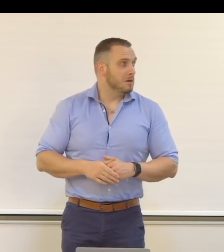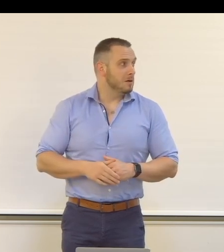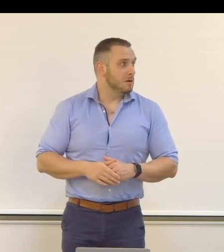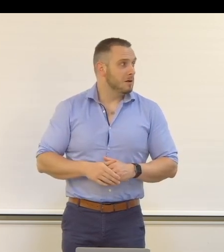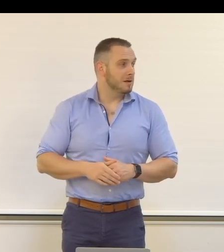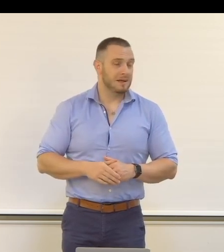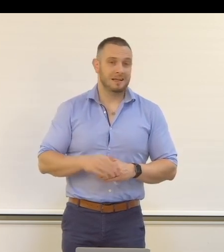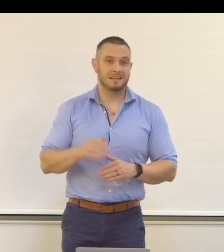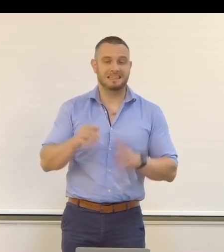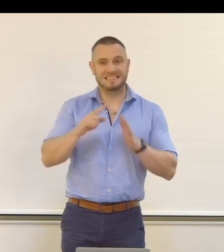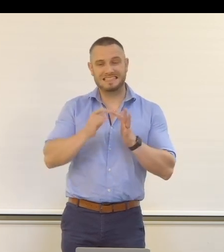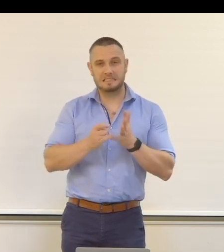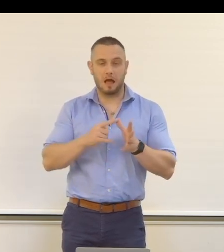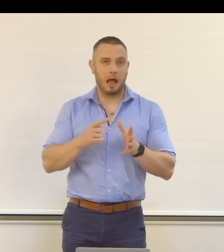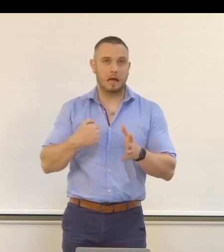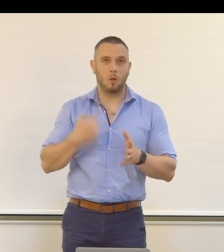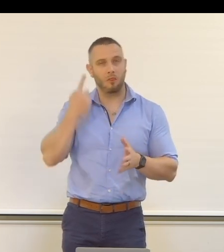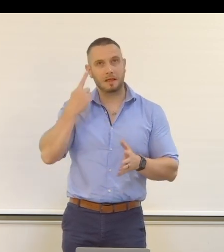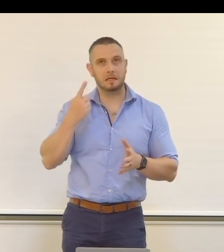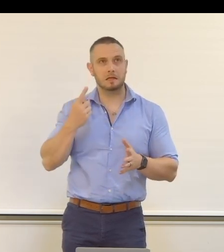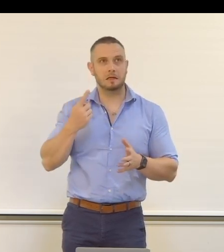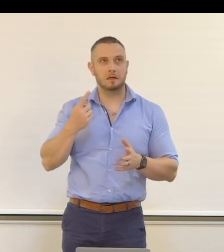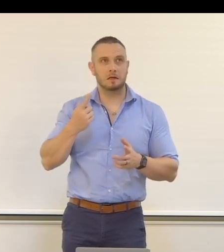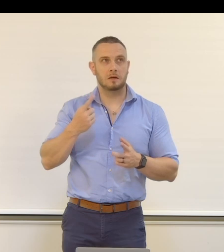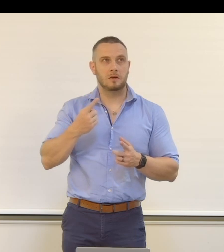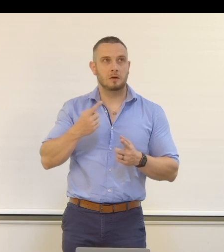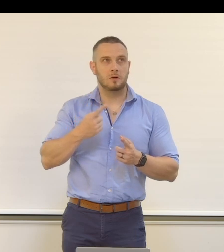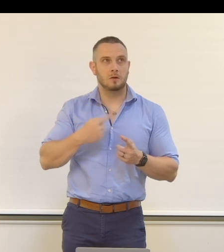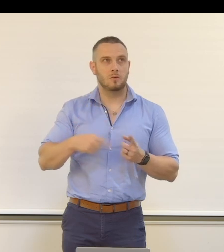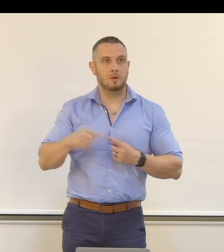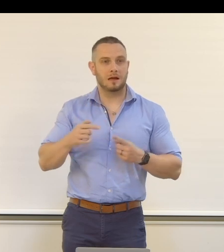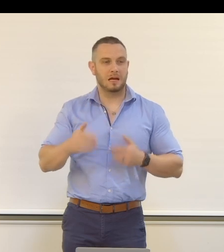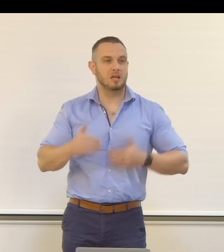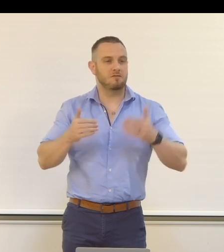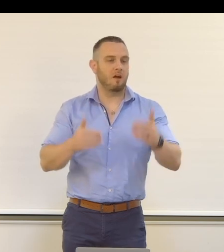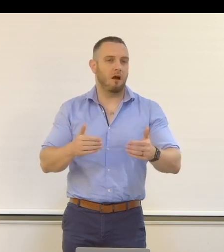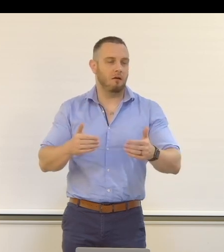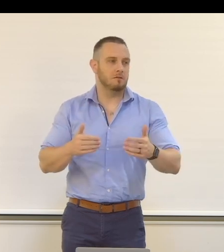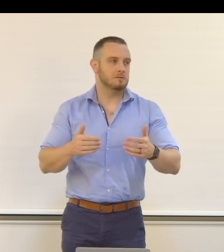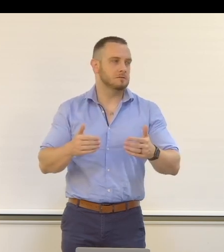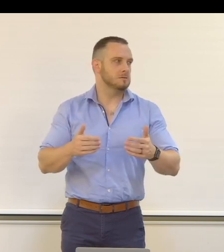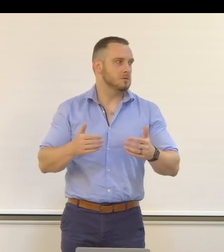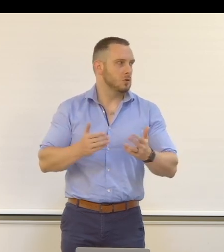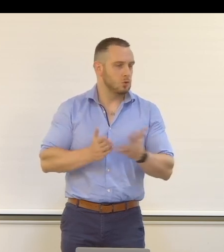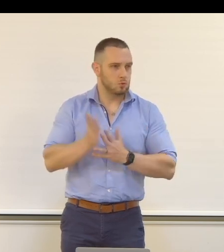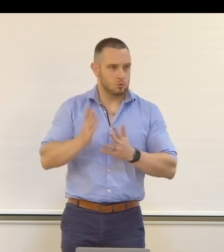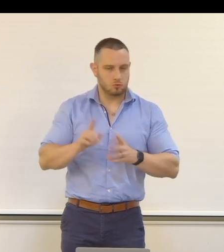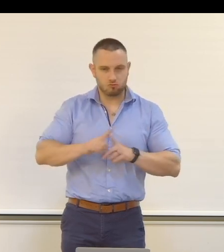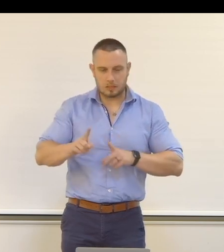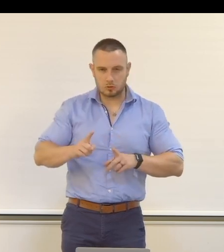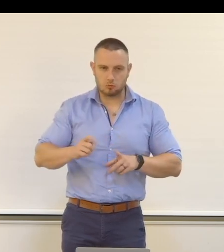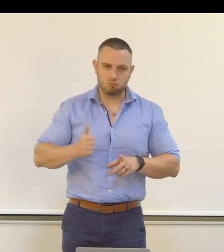think, is at a stage where we are not as far as Christian in trying to predict or